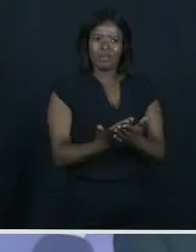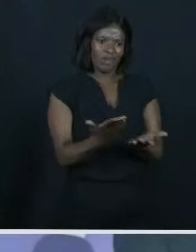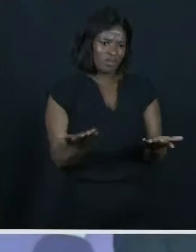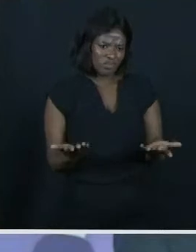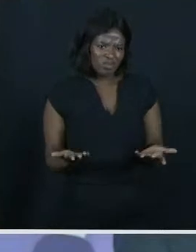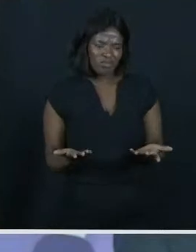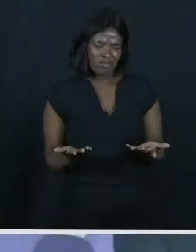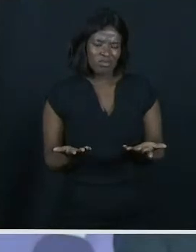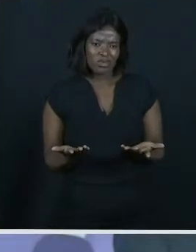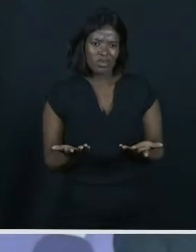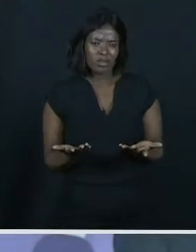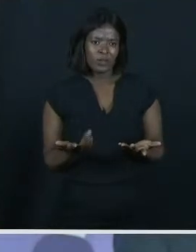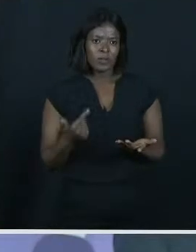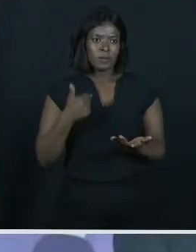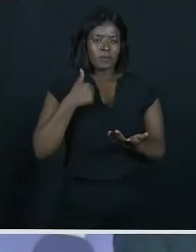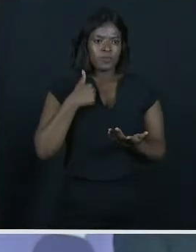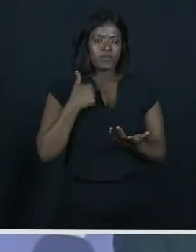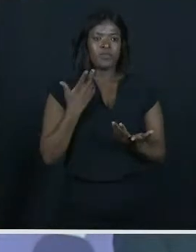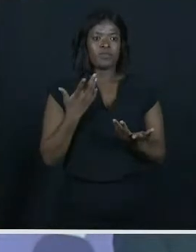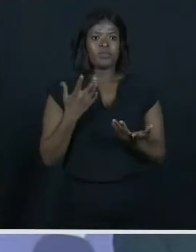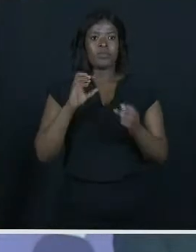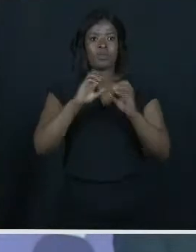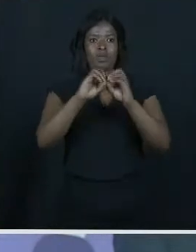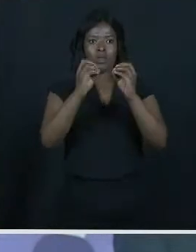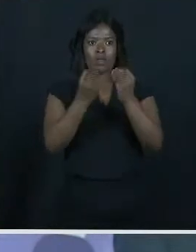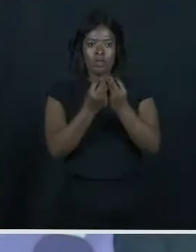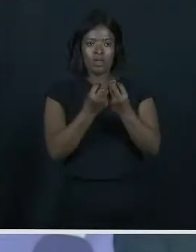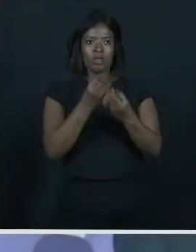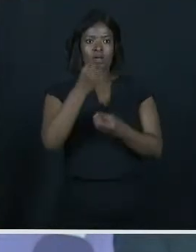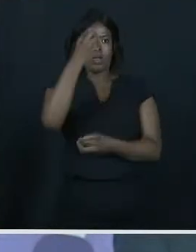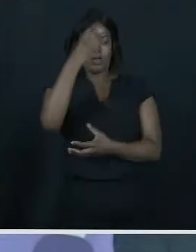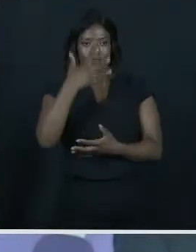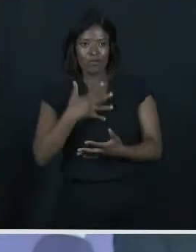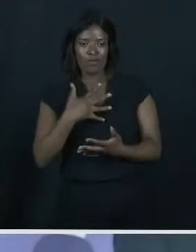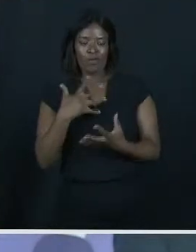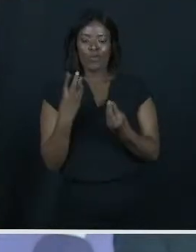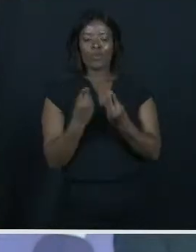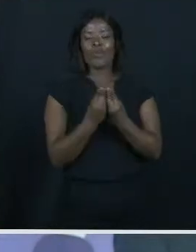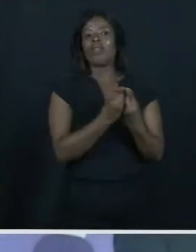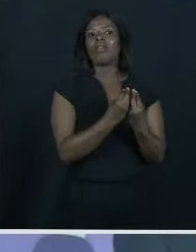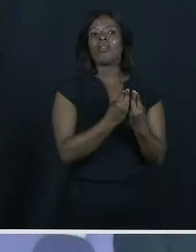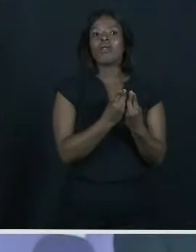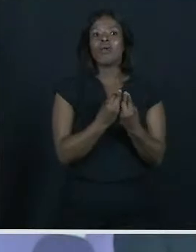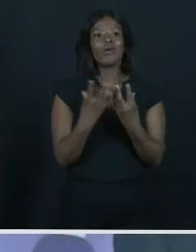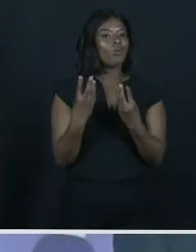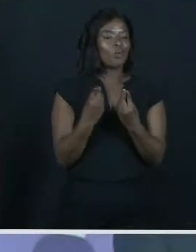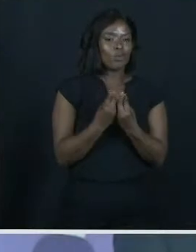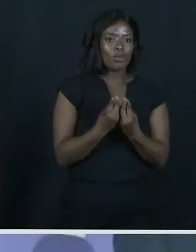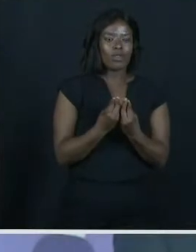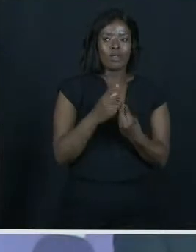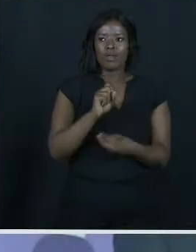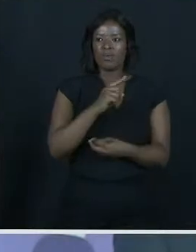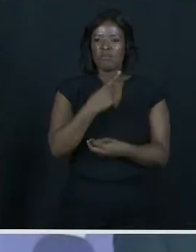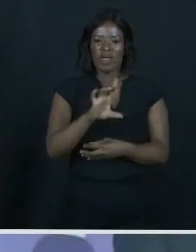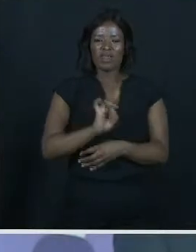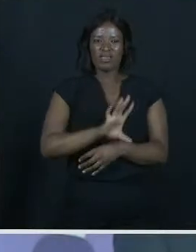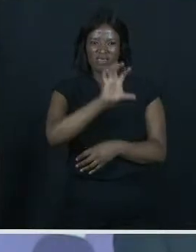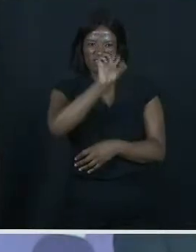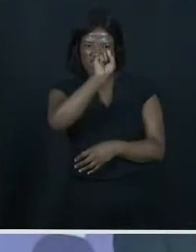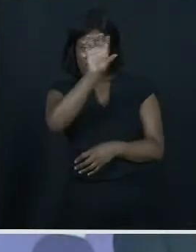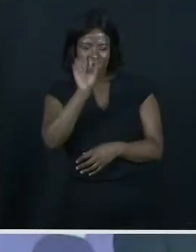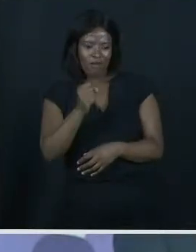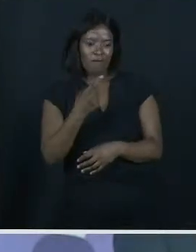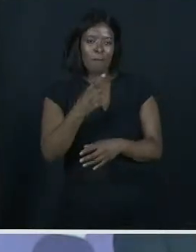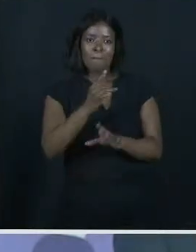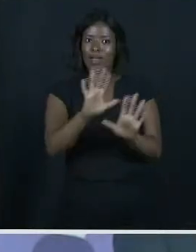So I really want to end by saying, as an organization of African First Ladies, we are with you. This is not just a South African issue. This summit is